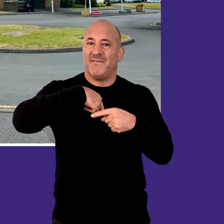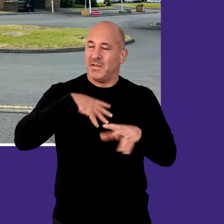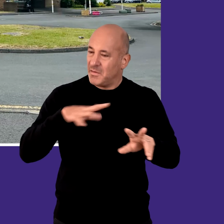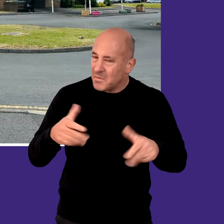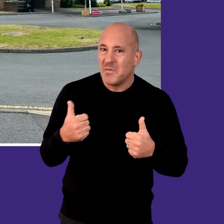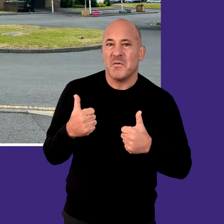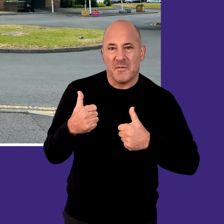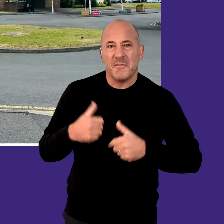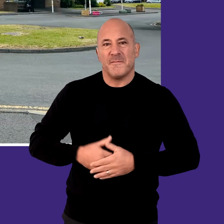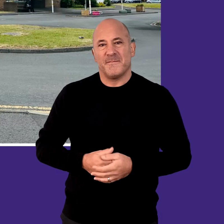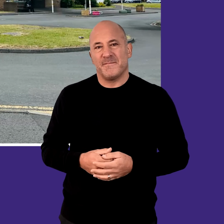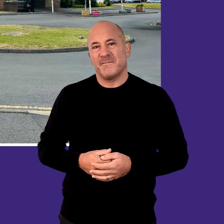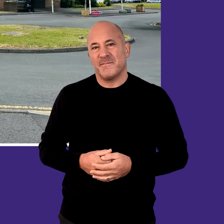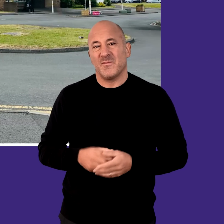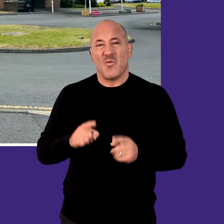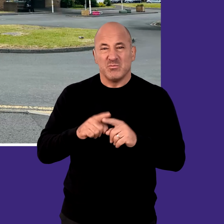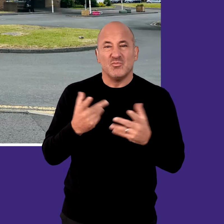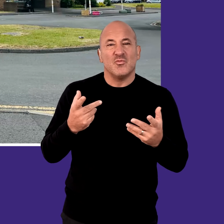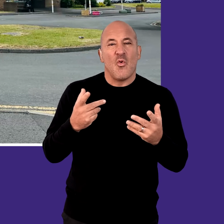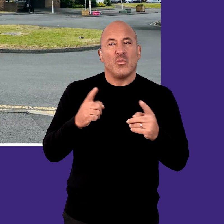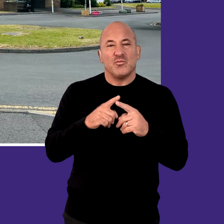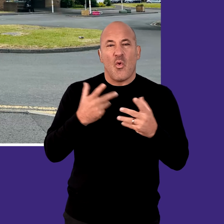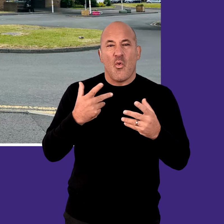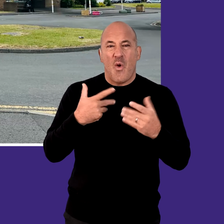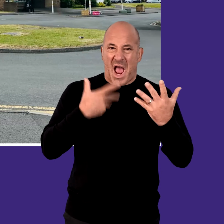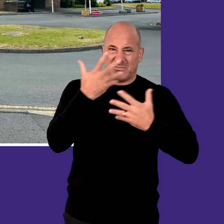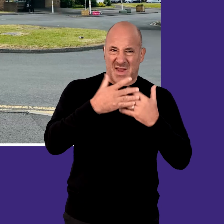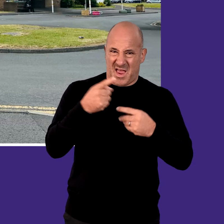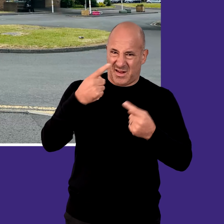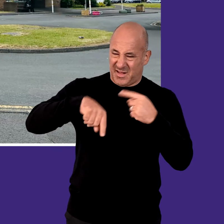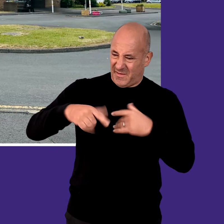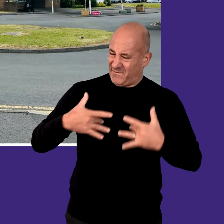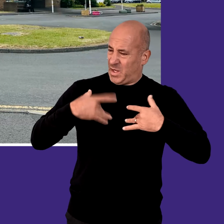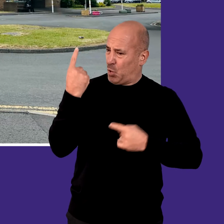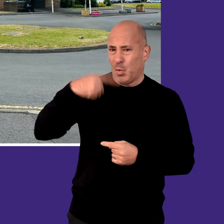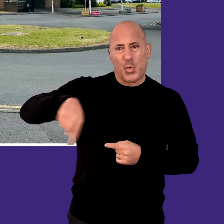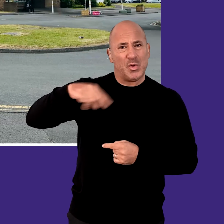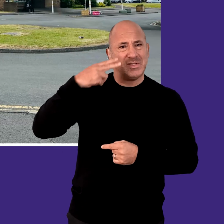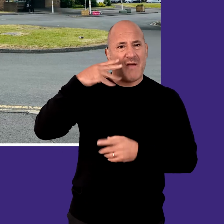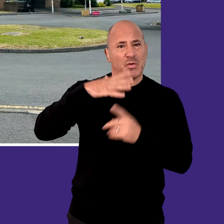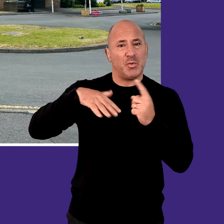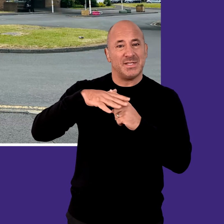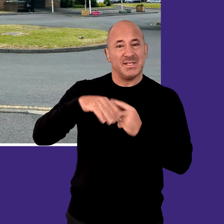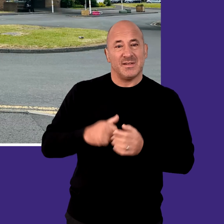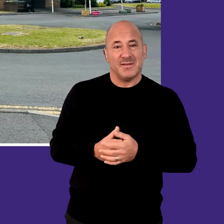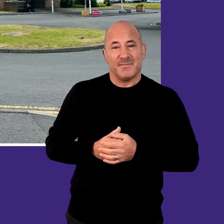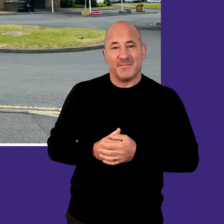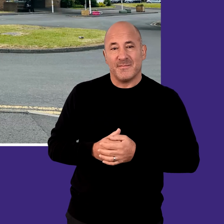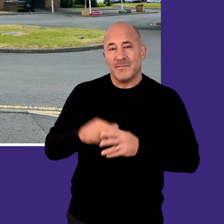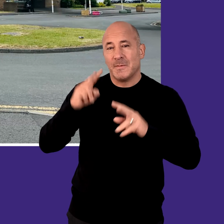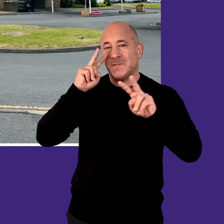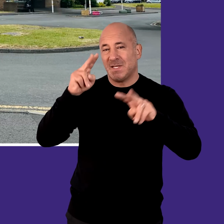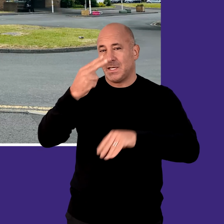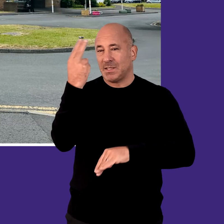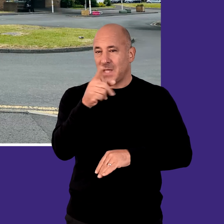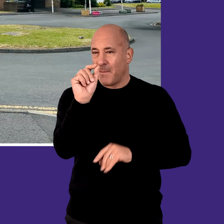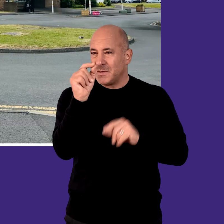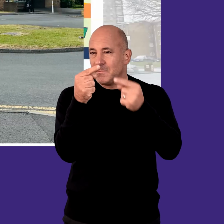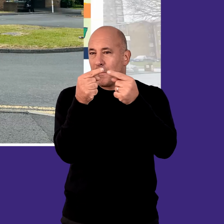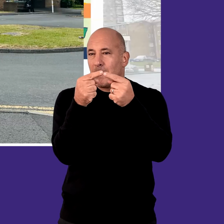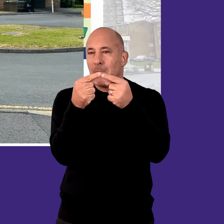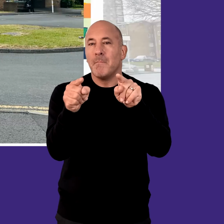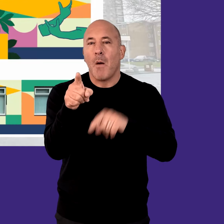to be seen, and a little bit about it to talk a little bit about who they feel they are. As you'll